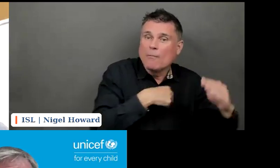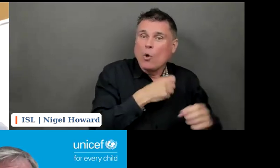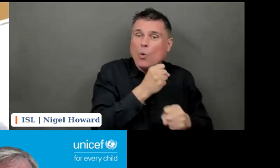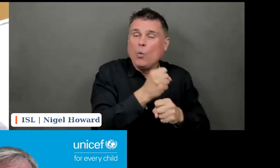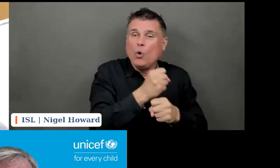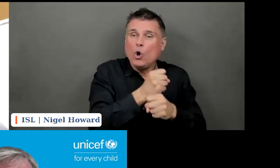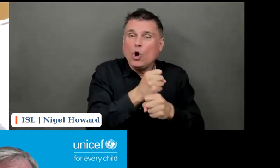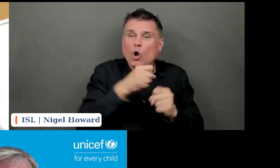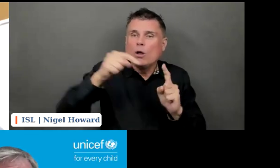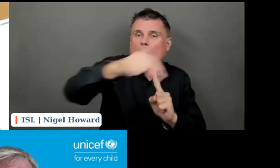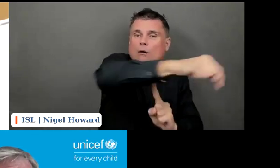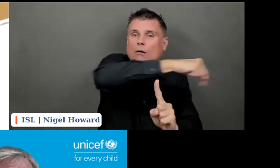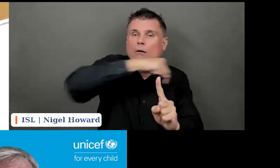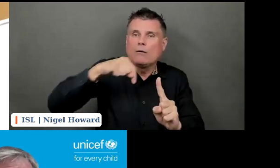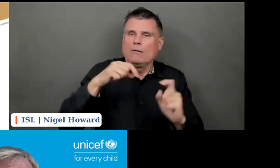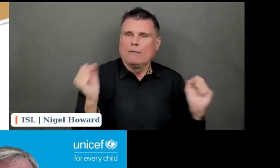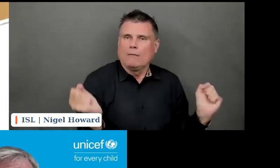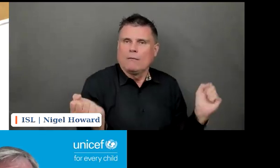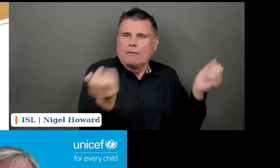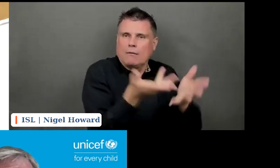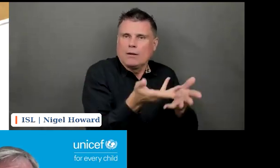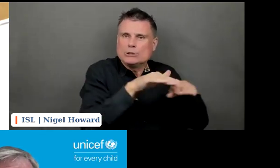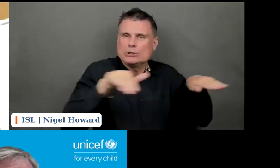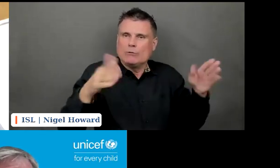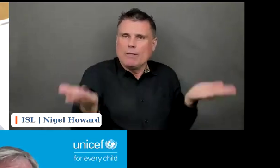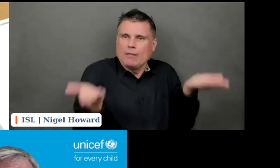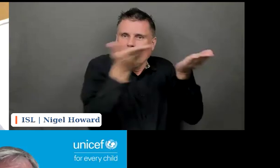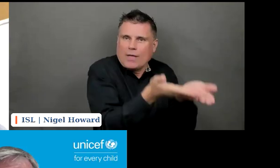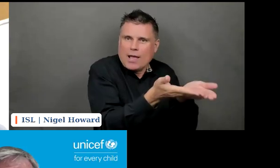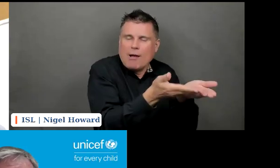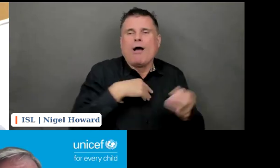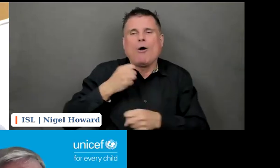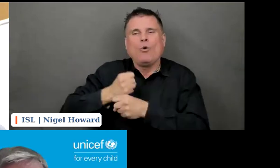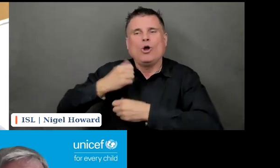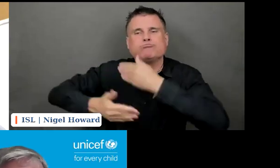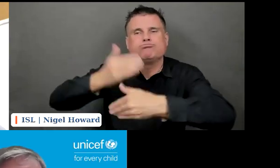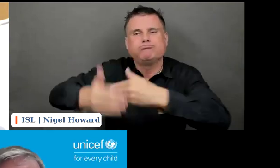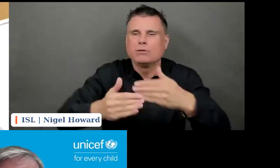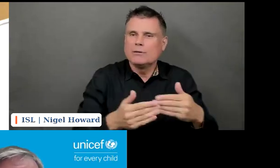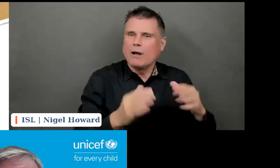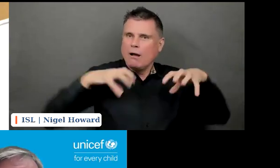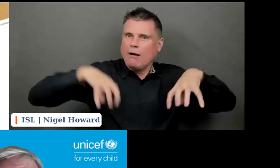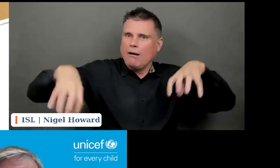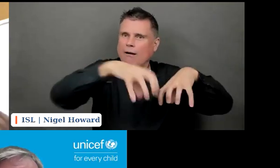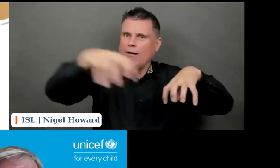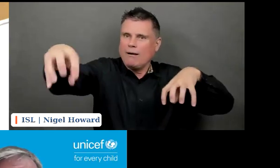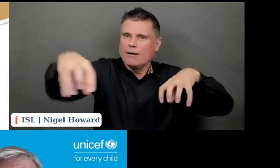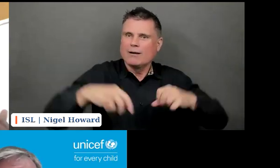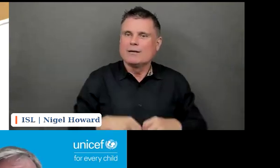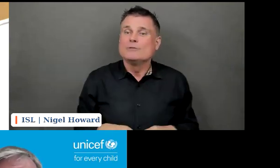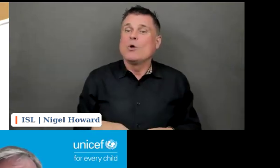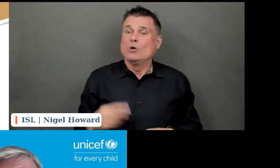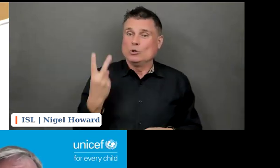home-based services are attended by over 82,000 children, but the government has expanded to